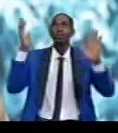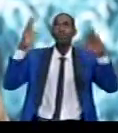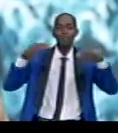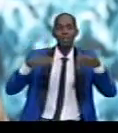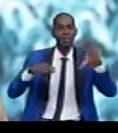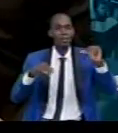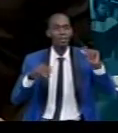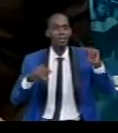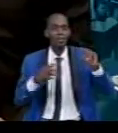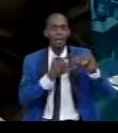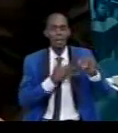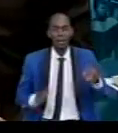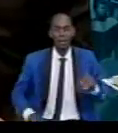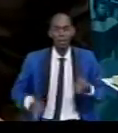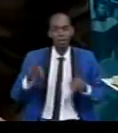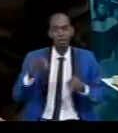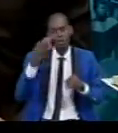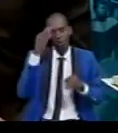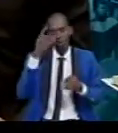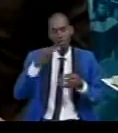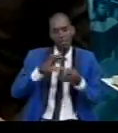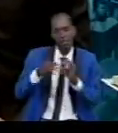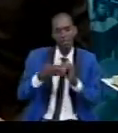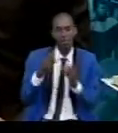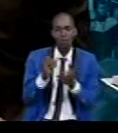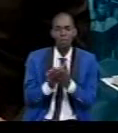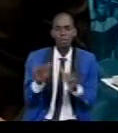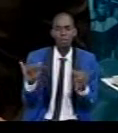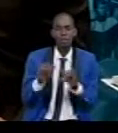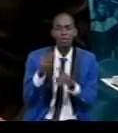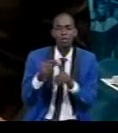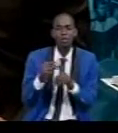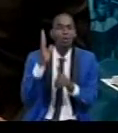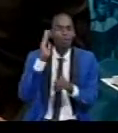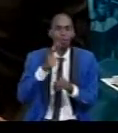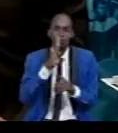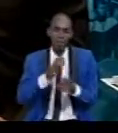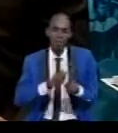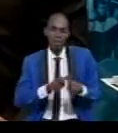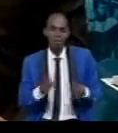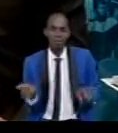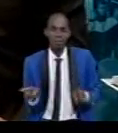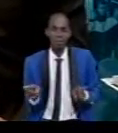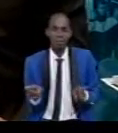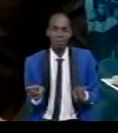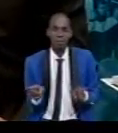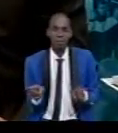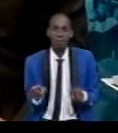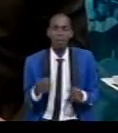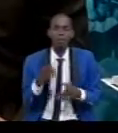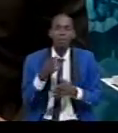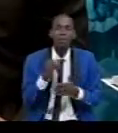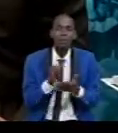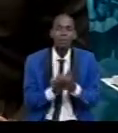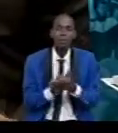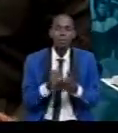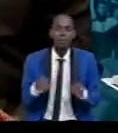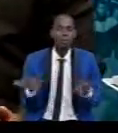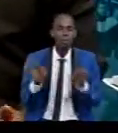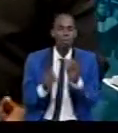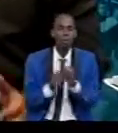sound right. Yeah. And so you have to fix the colloquialisms in translation before you do the translations. That's one of the keys that we